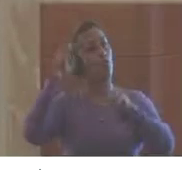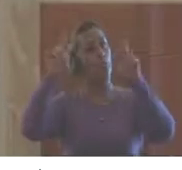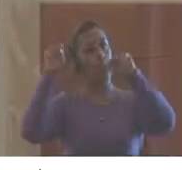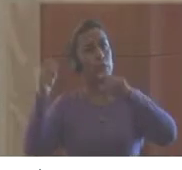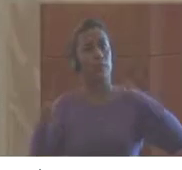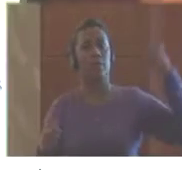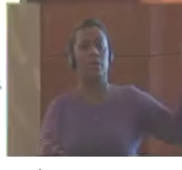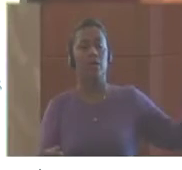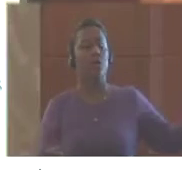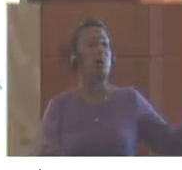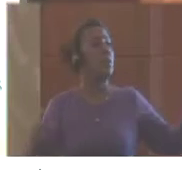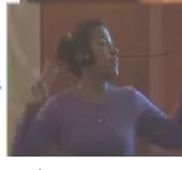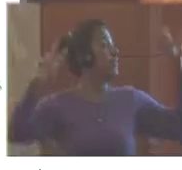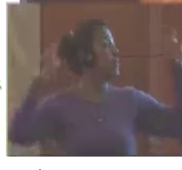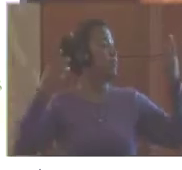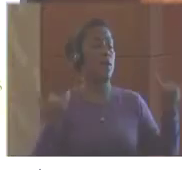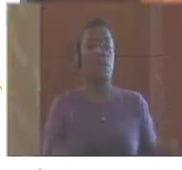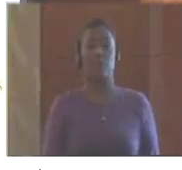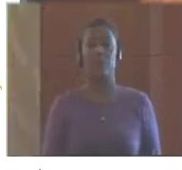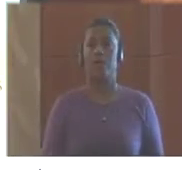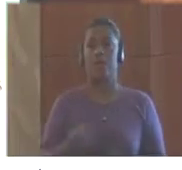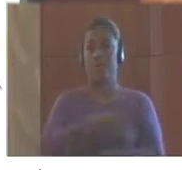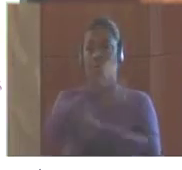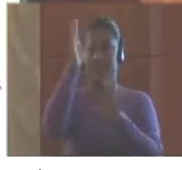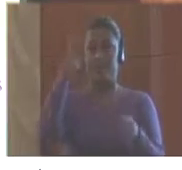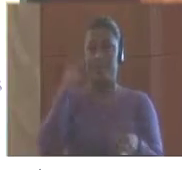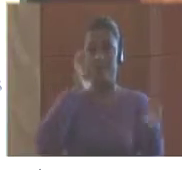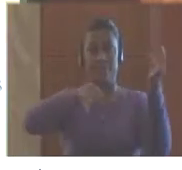There is another topic that